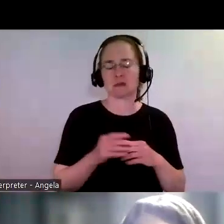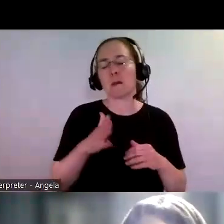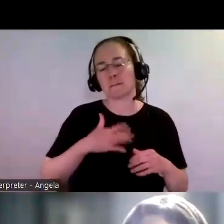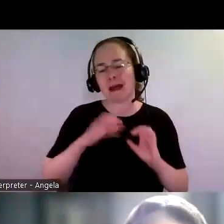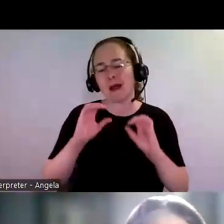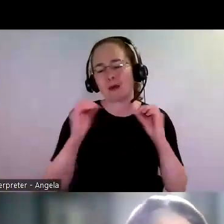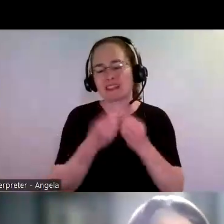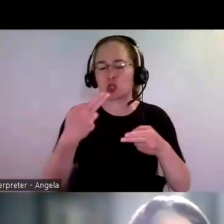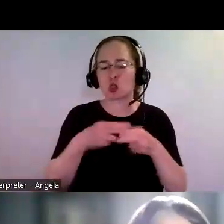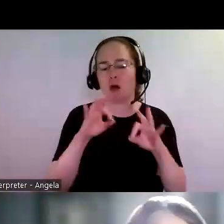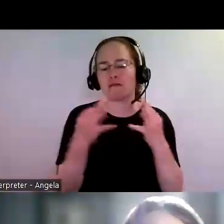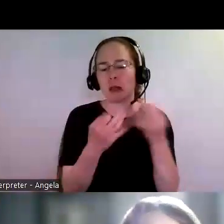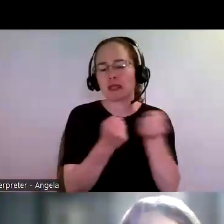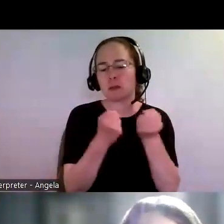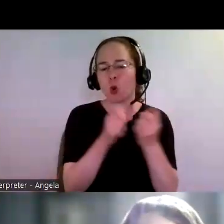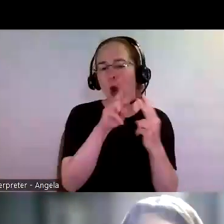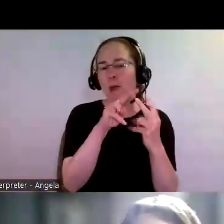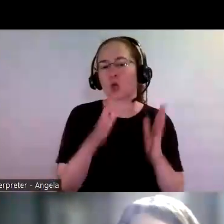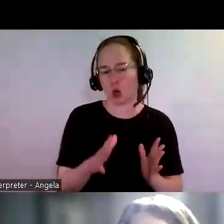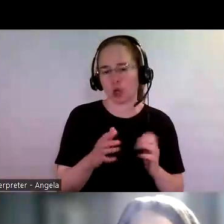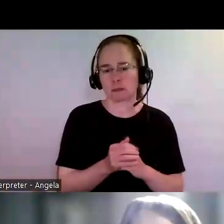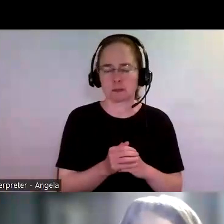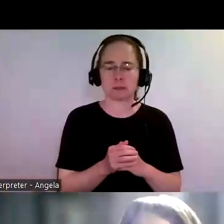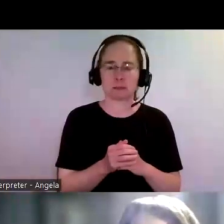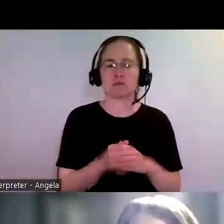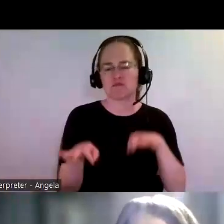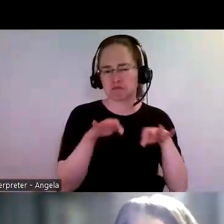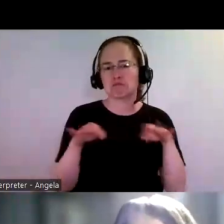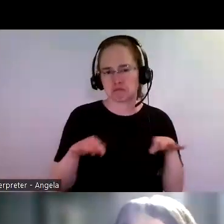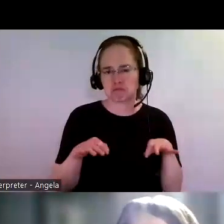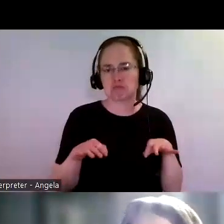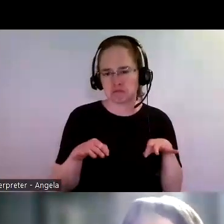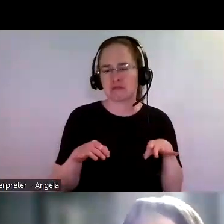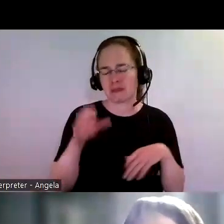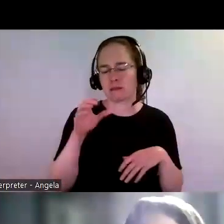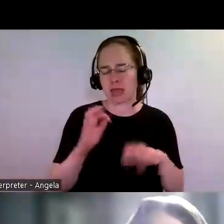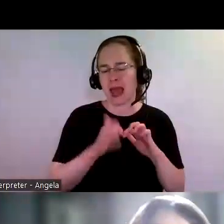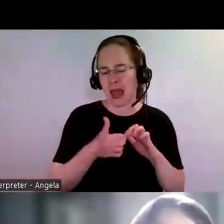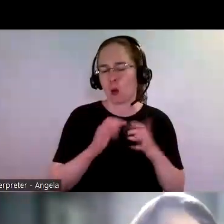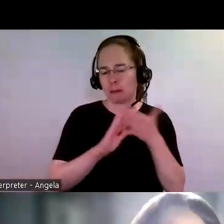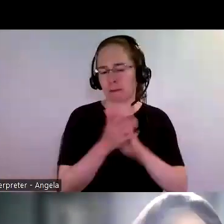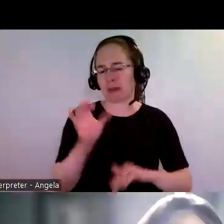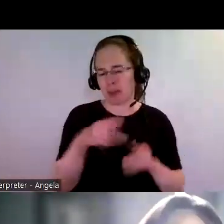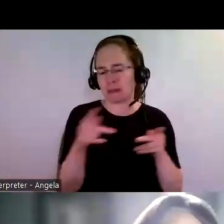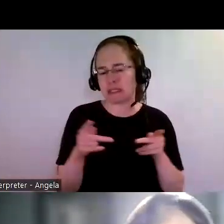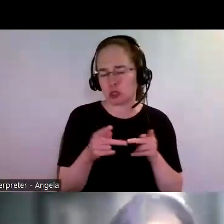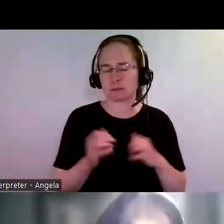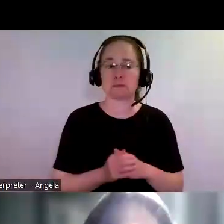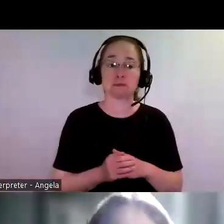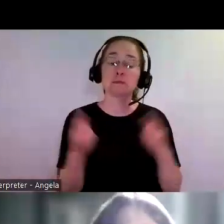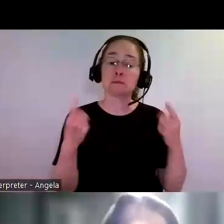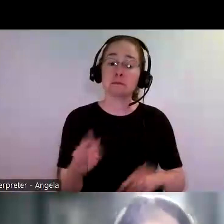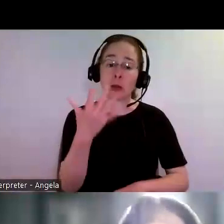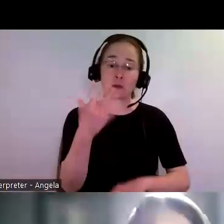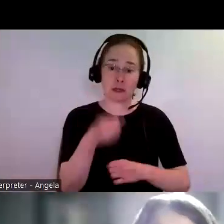support partner. And I will just tell you a little bit of how I got to that position. So 15 years